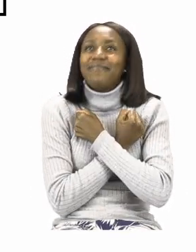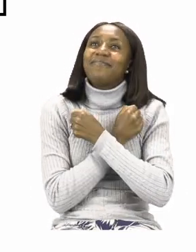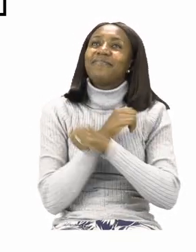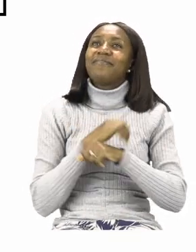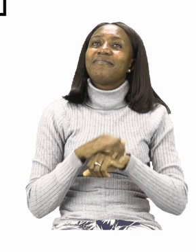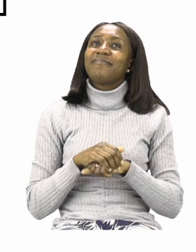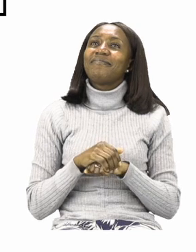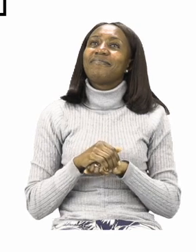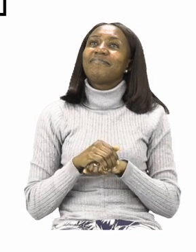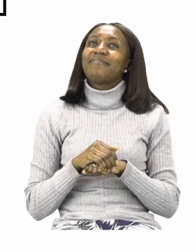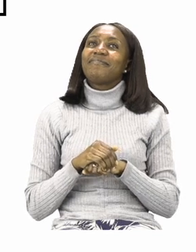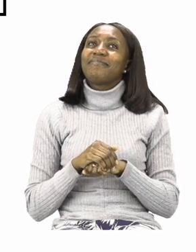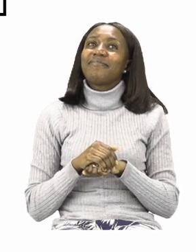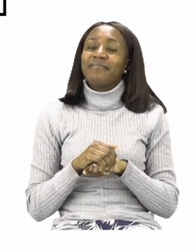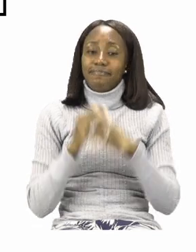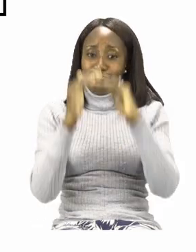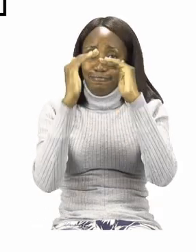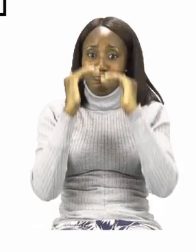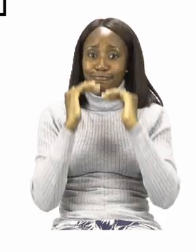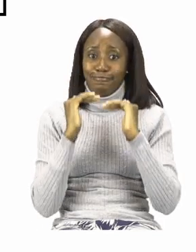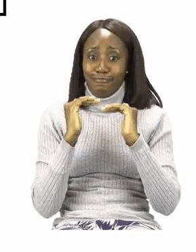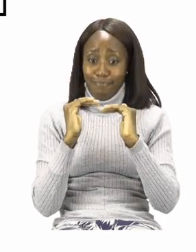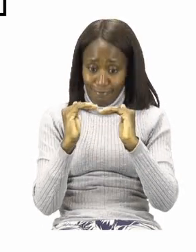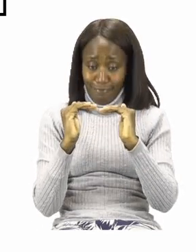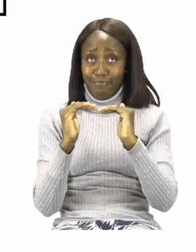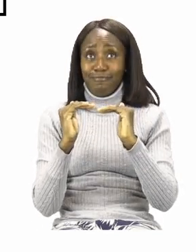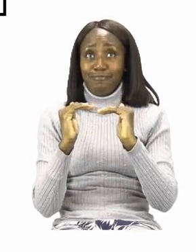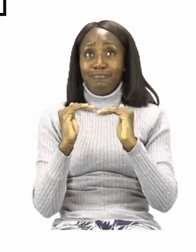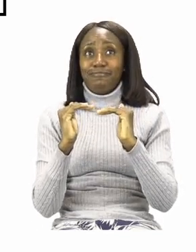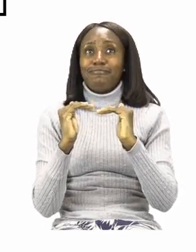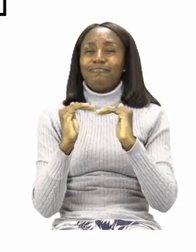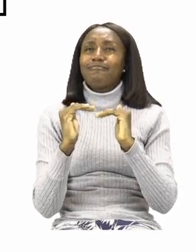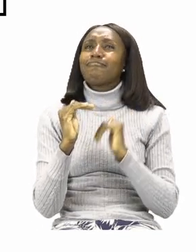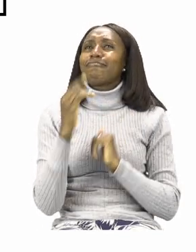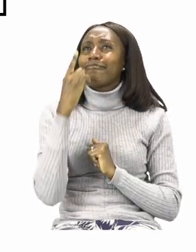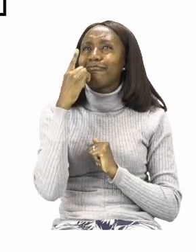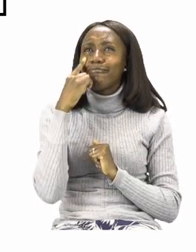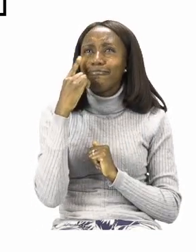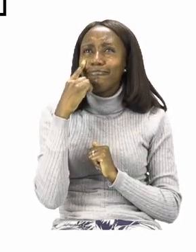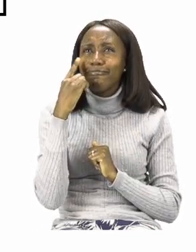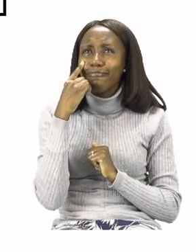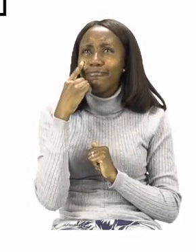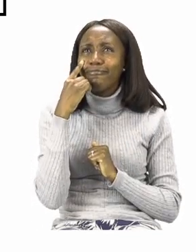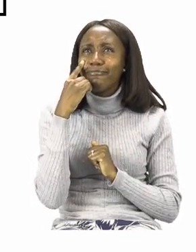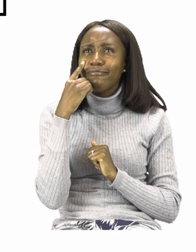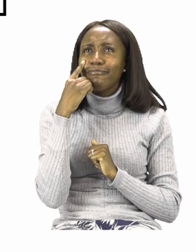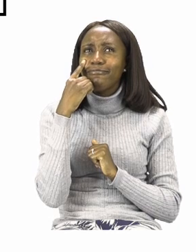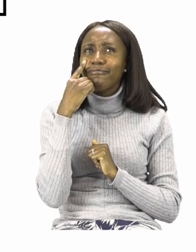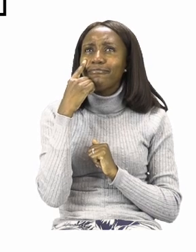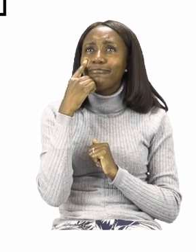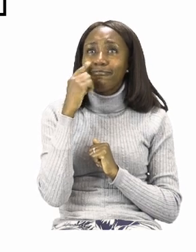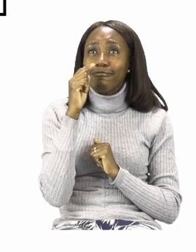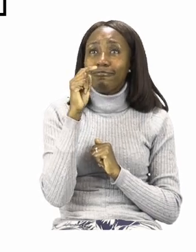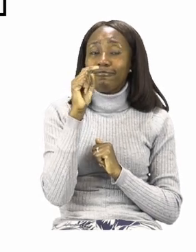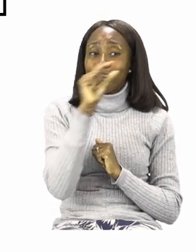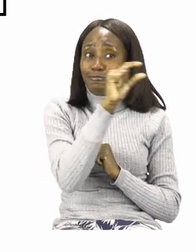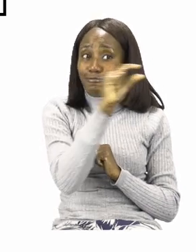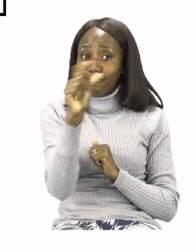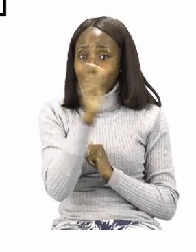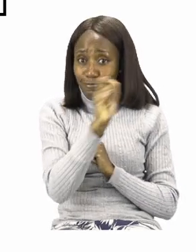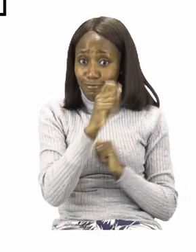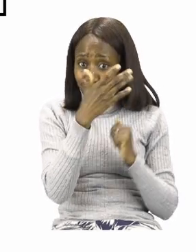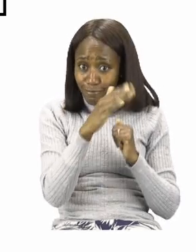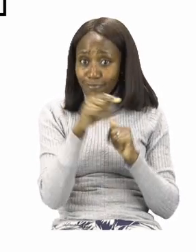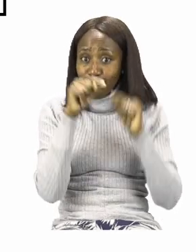On the next part of the work on page 17, you see they ask you to trace the words